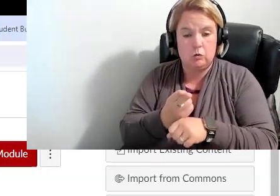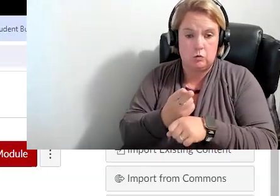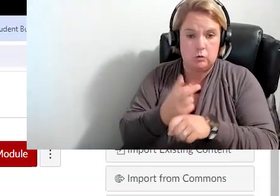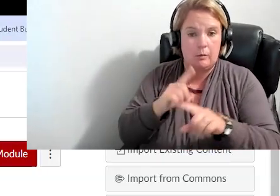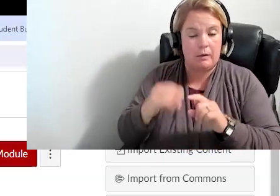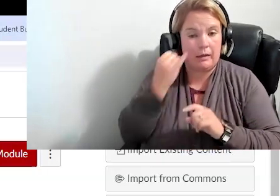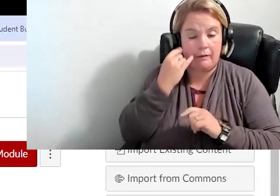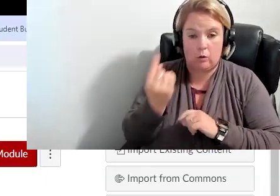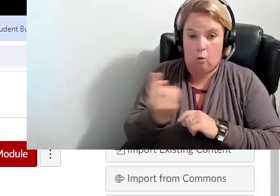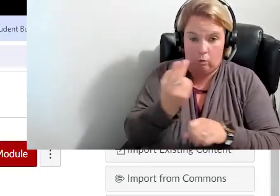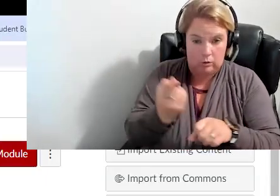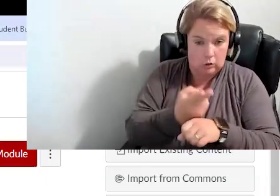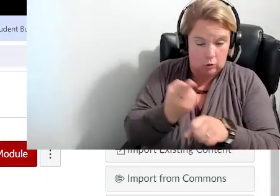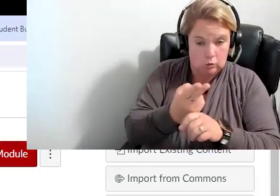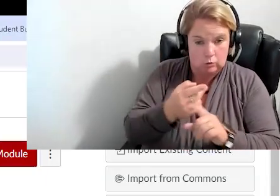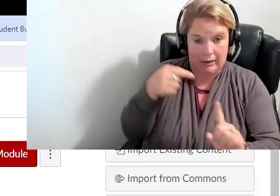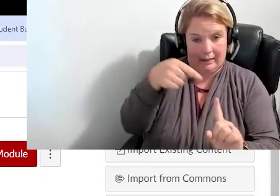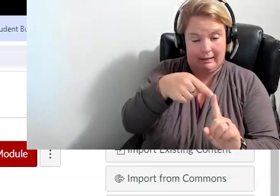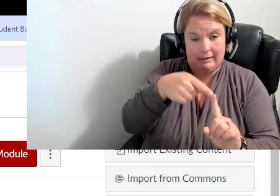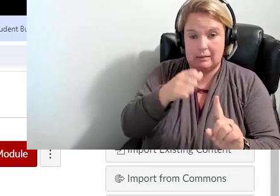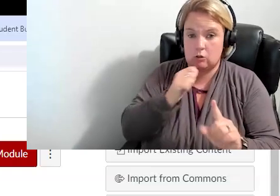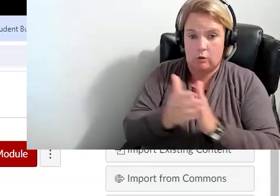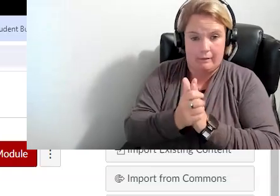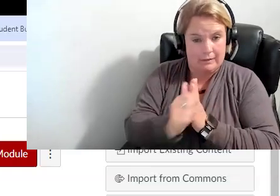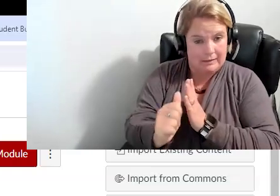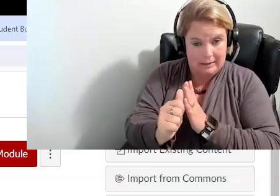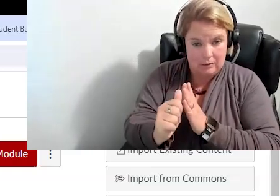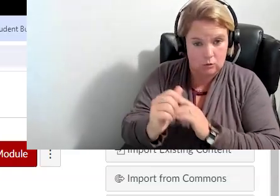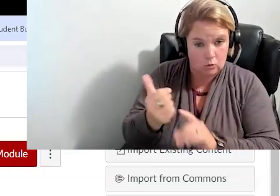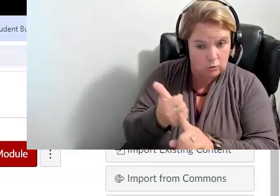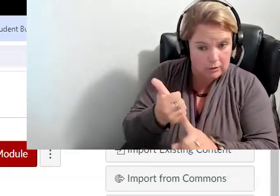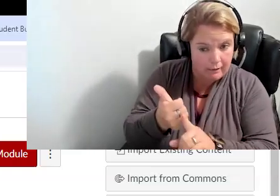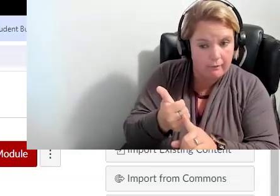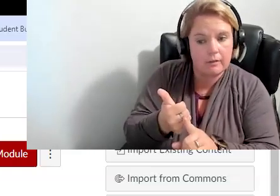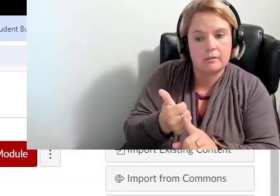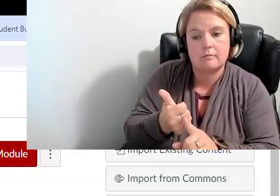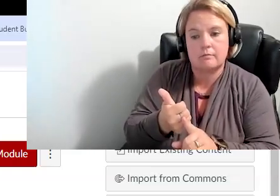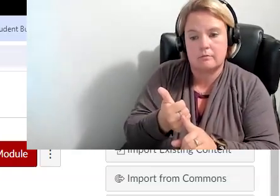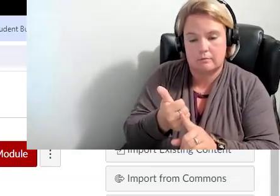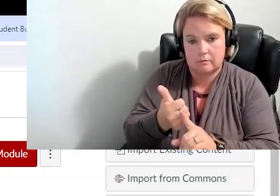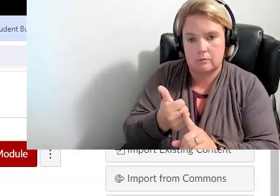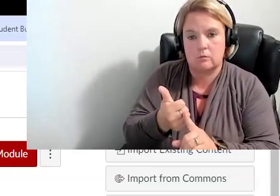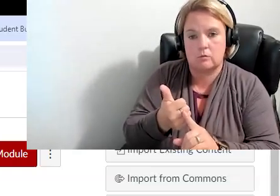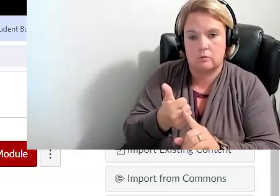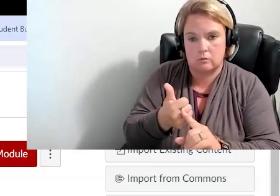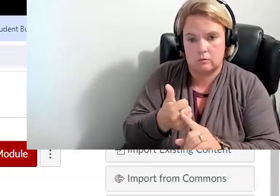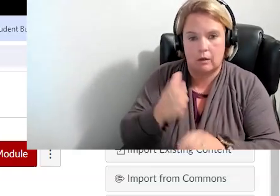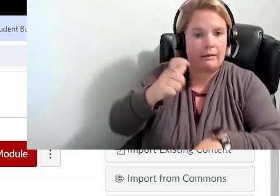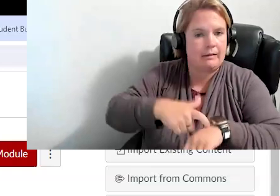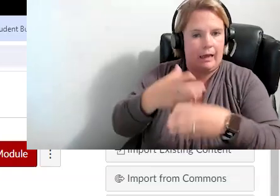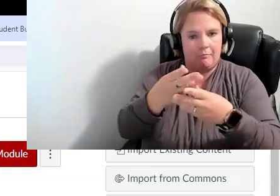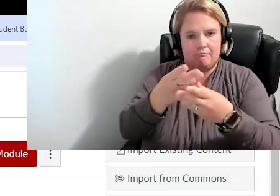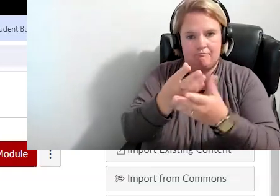only use it and don't develop your own skill set, it won't be helpful to you. So that's your time. Okay, that's my